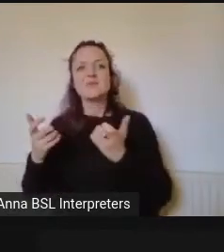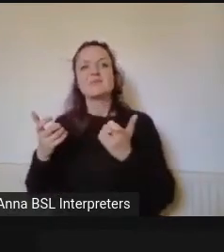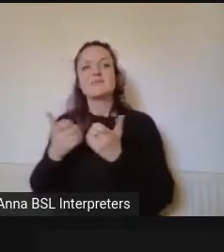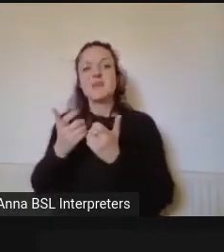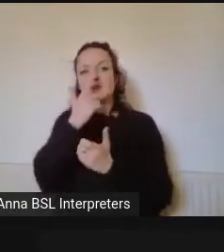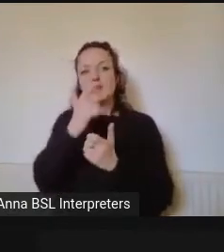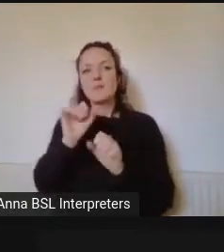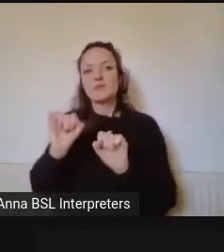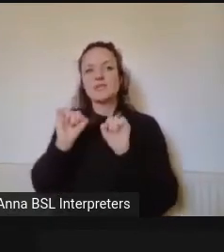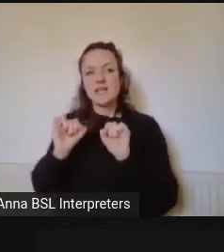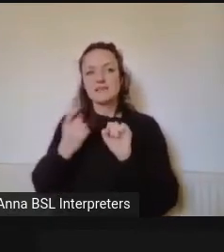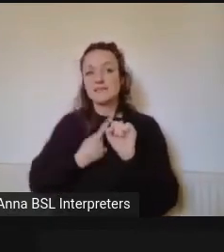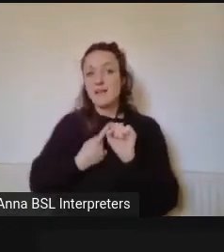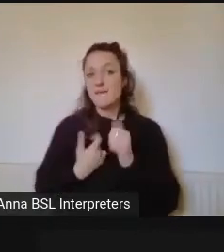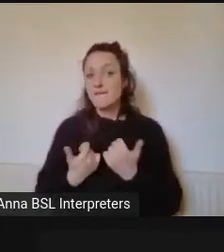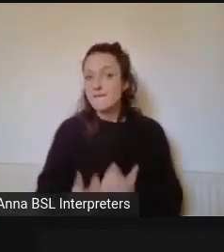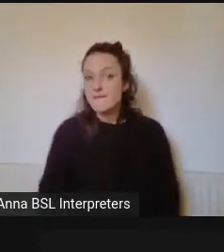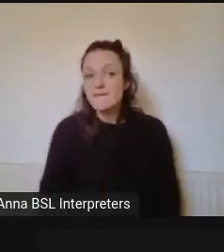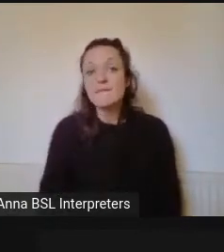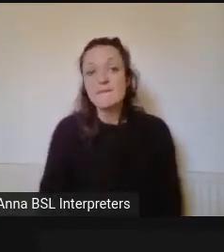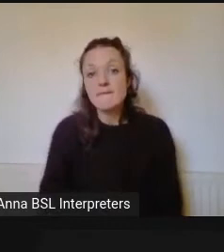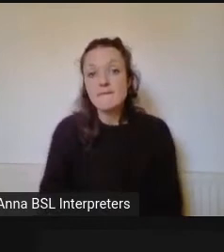and weather the storms?